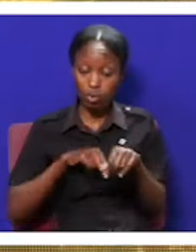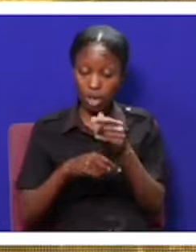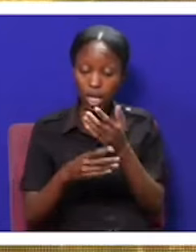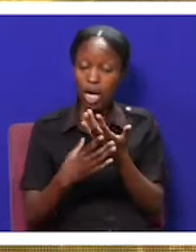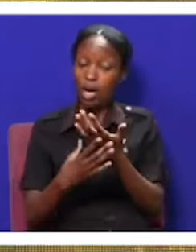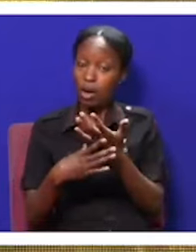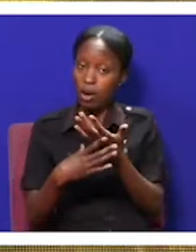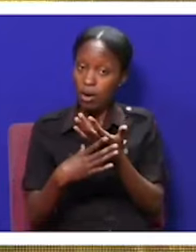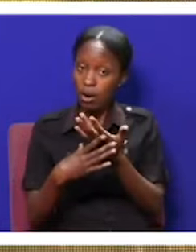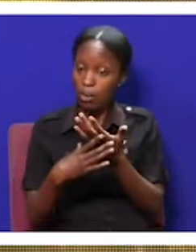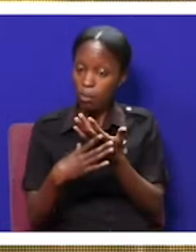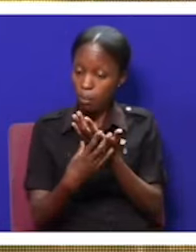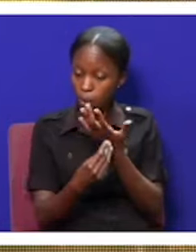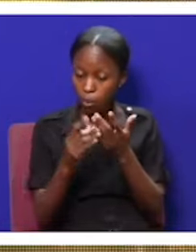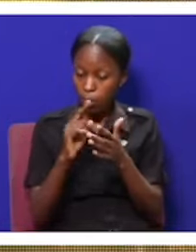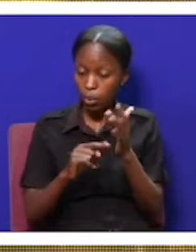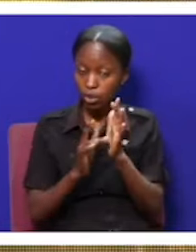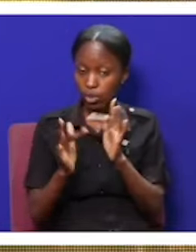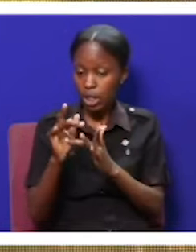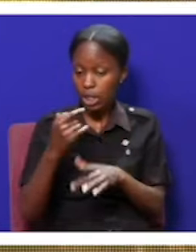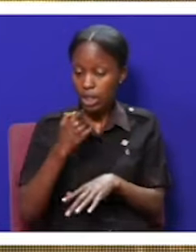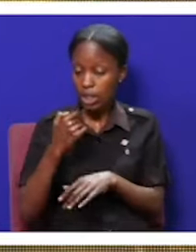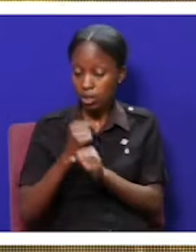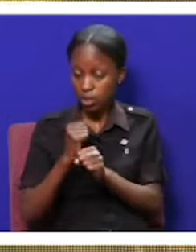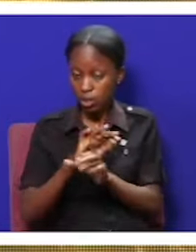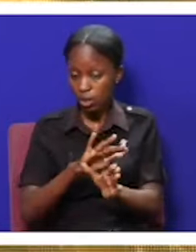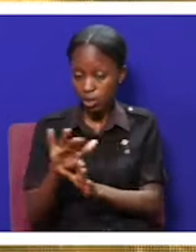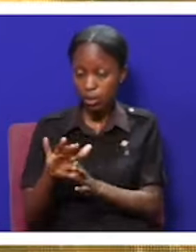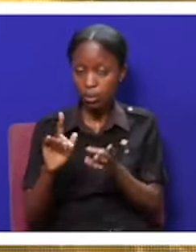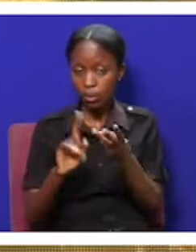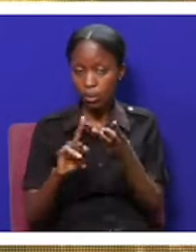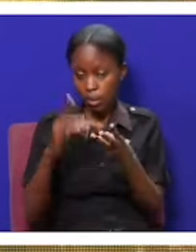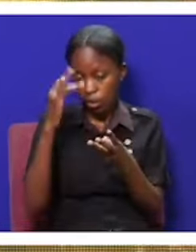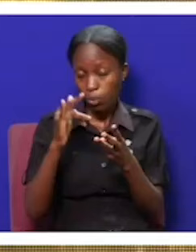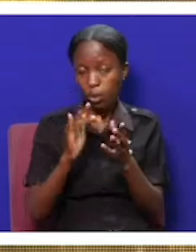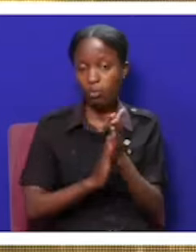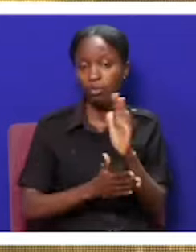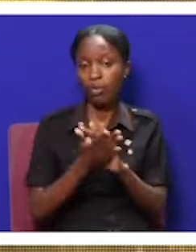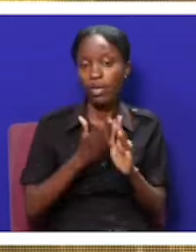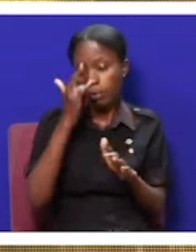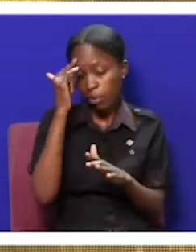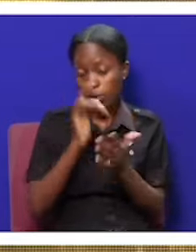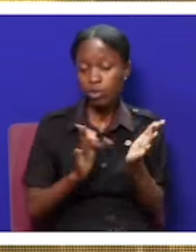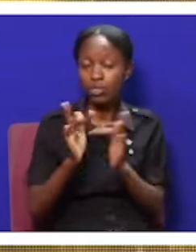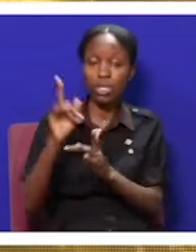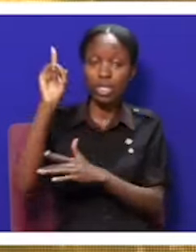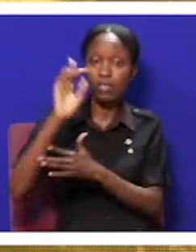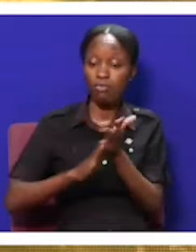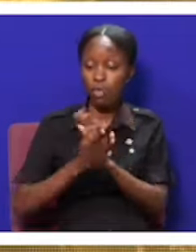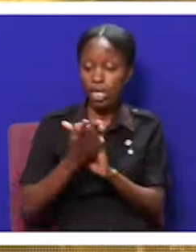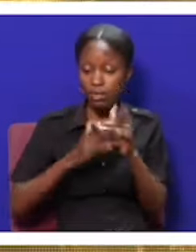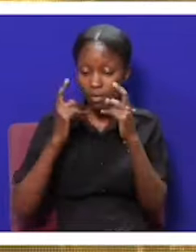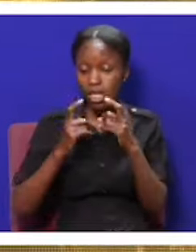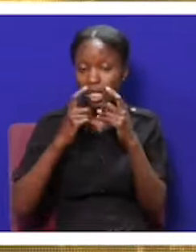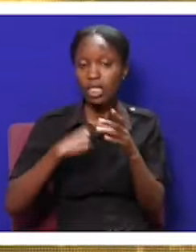example. And then the third reason is that Jesus forgives our sin. Yes, he